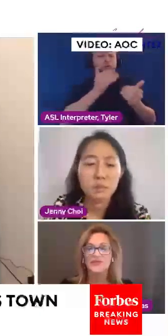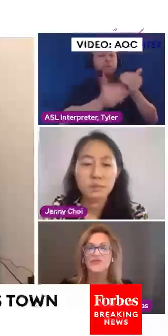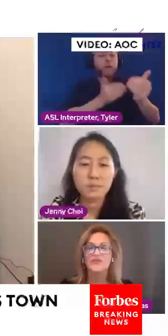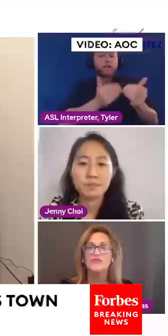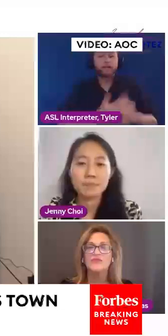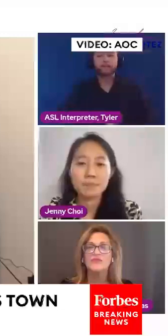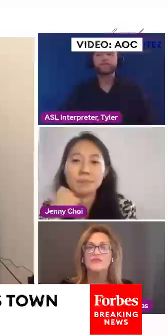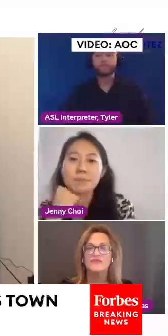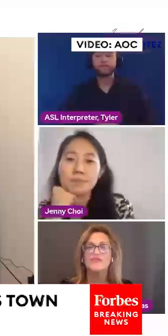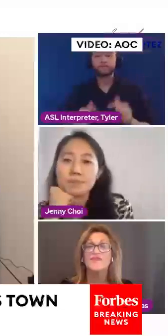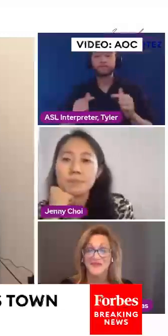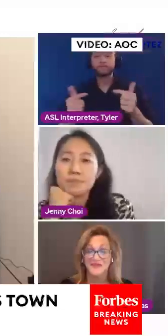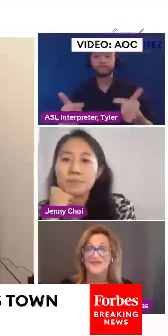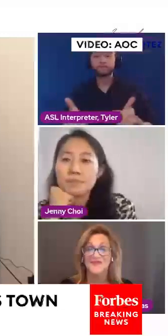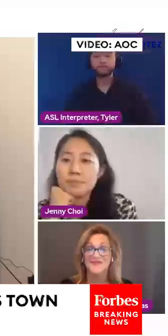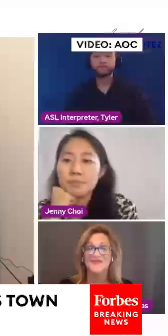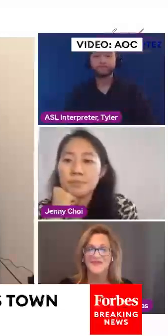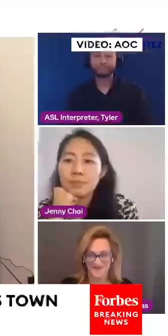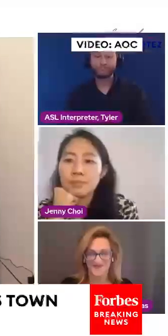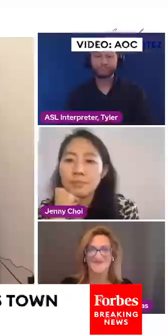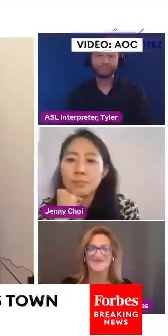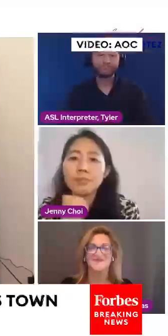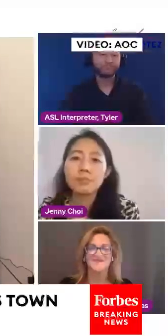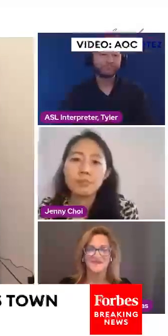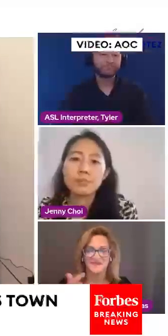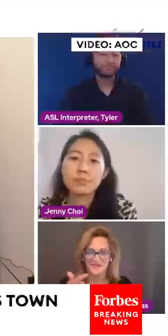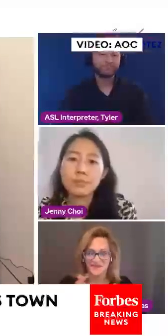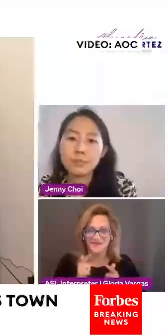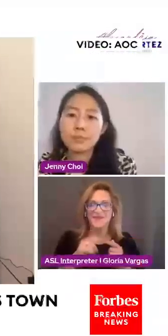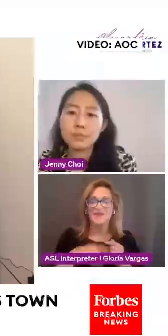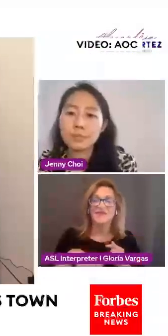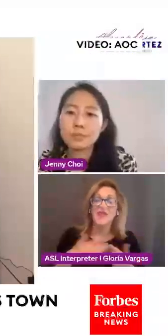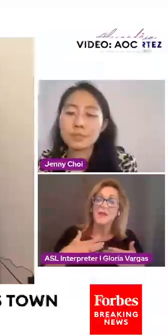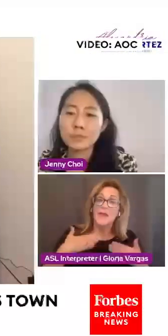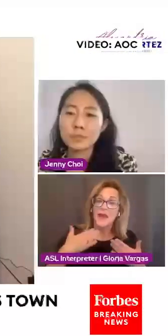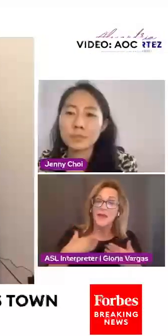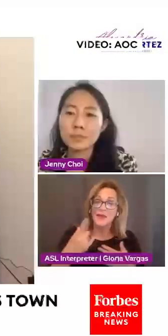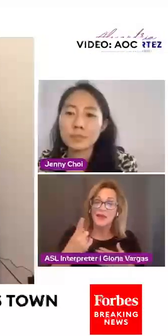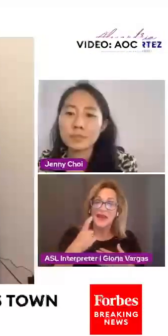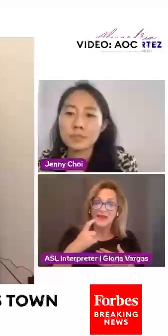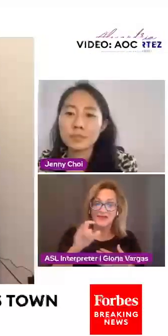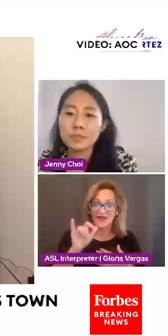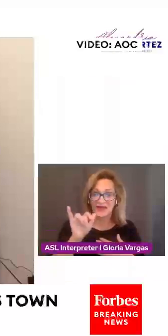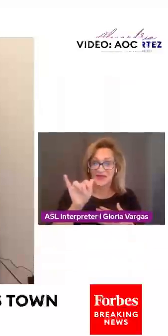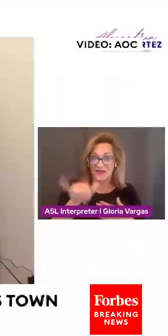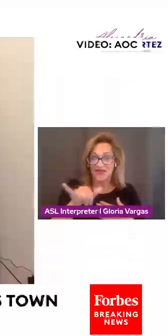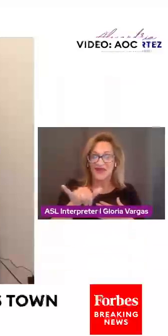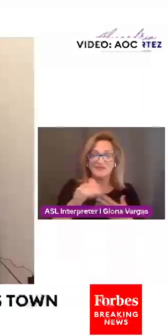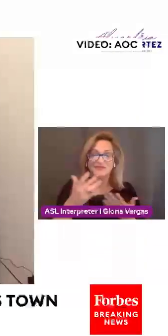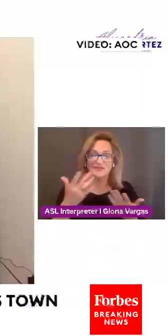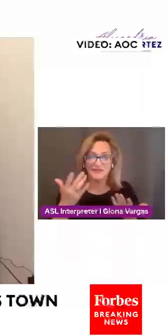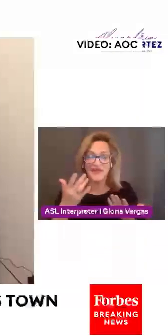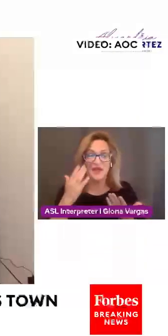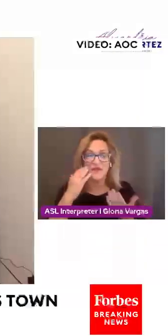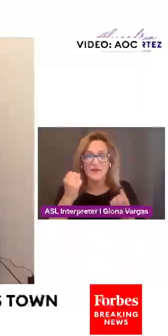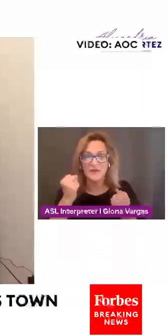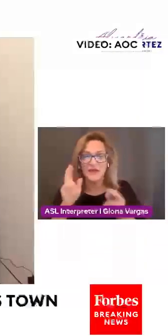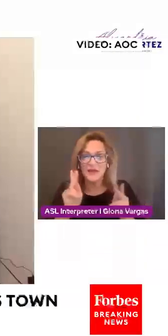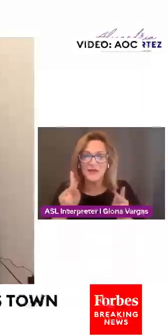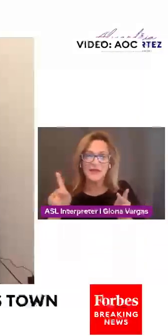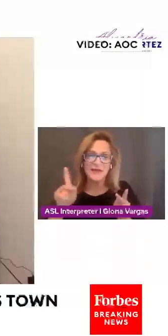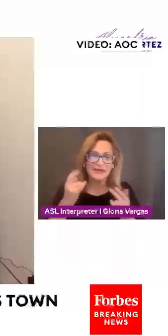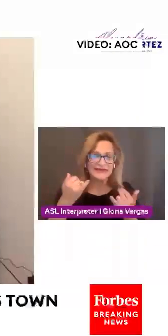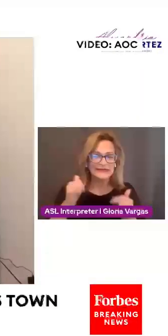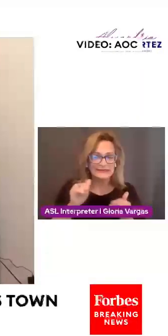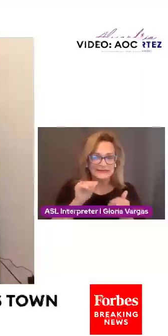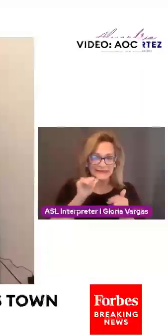happen? So I'm glad you're asking this question, because sometimes for a lot of folks, it's a little in the weeds. But I do think